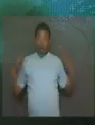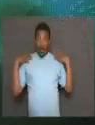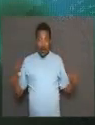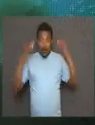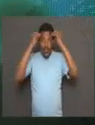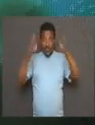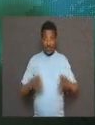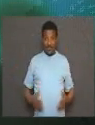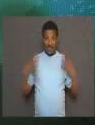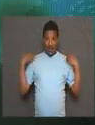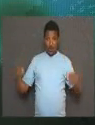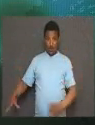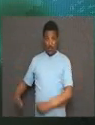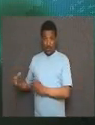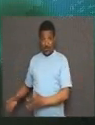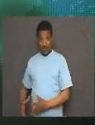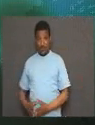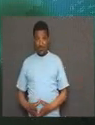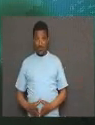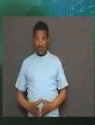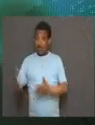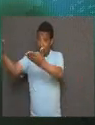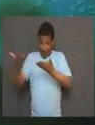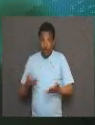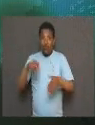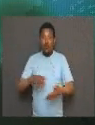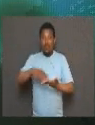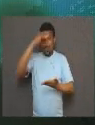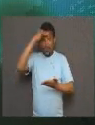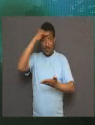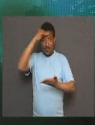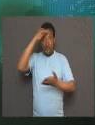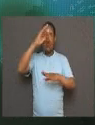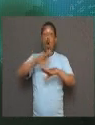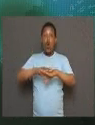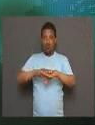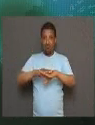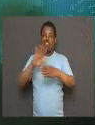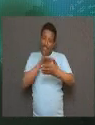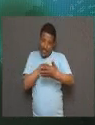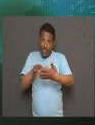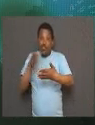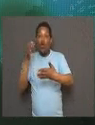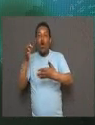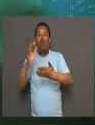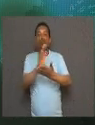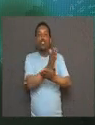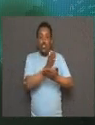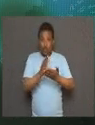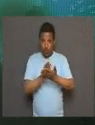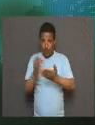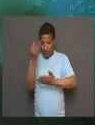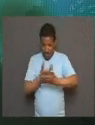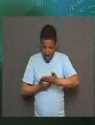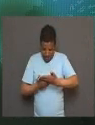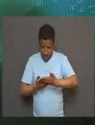Hello teacher, hello students. Welcome to today's lesson on the study of distribution